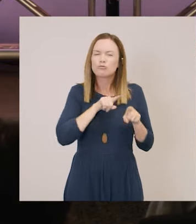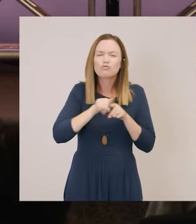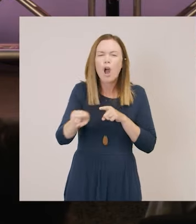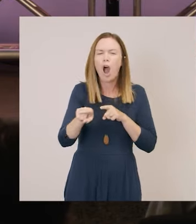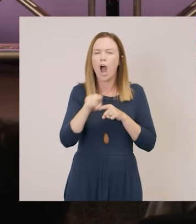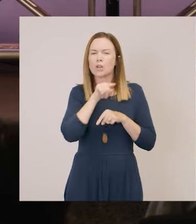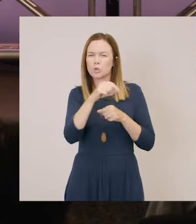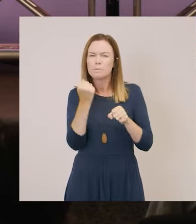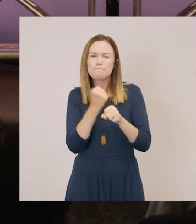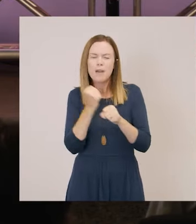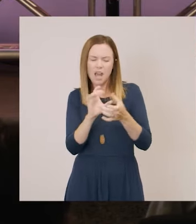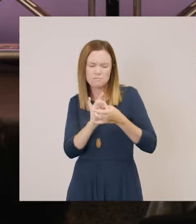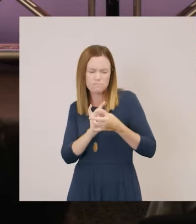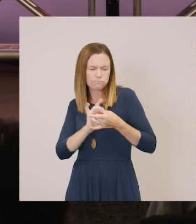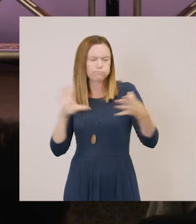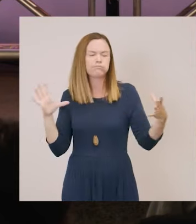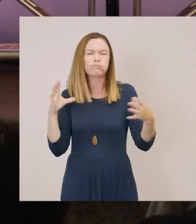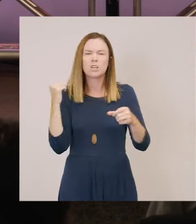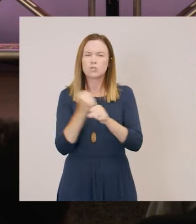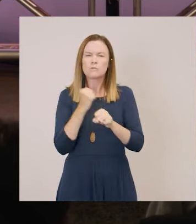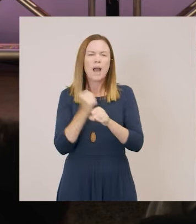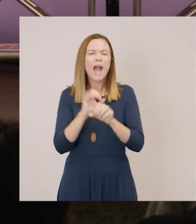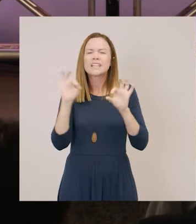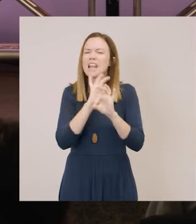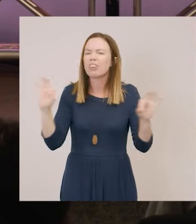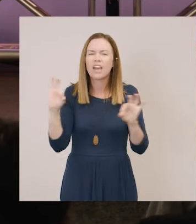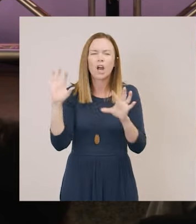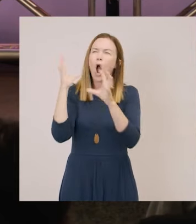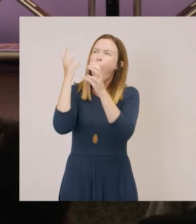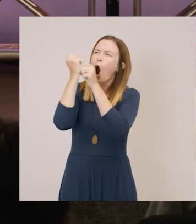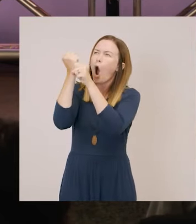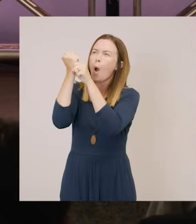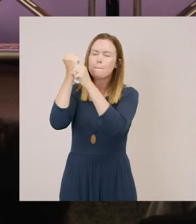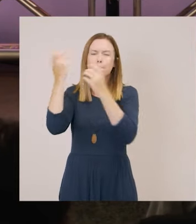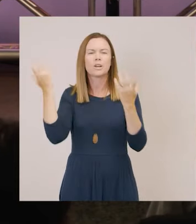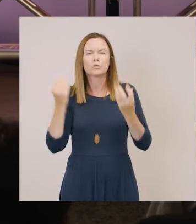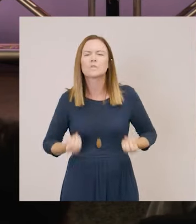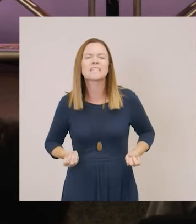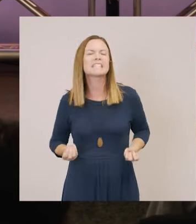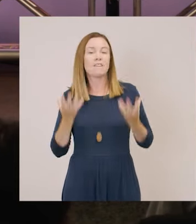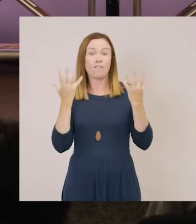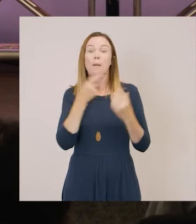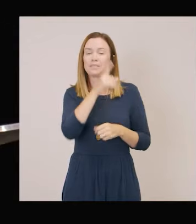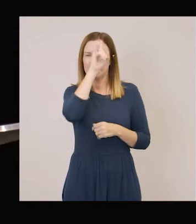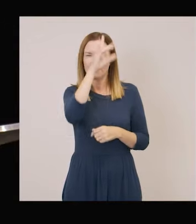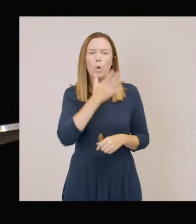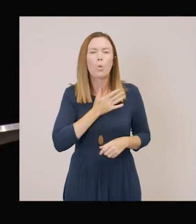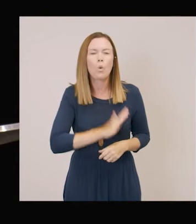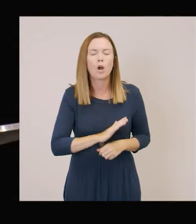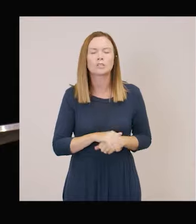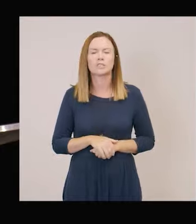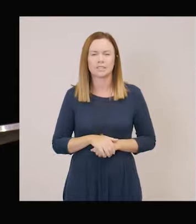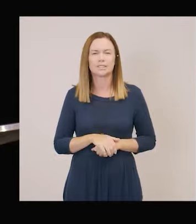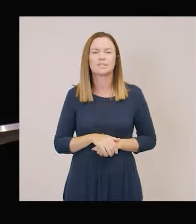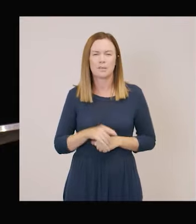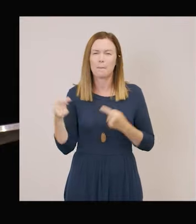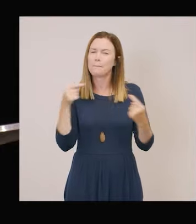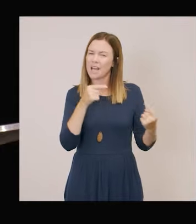cause disunity, to cause hopelessness, to get us to give up. The struggle is real. I was so encouraged last